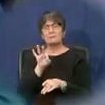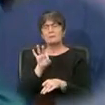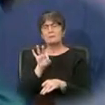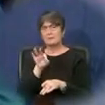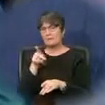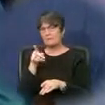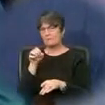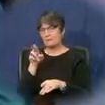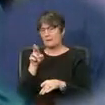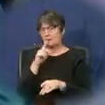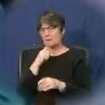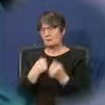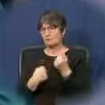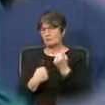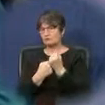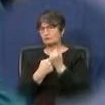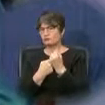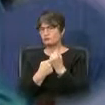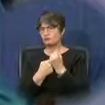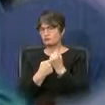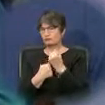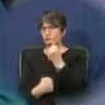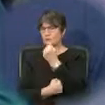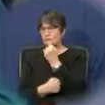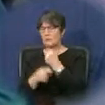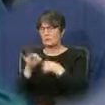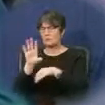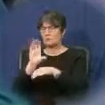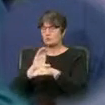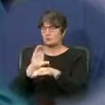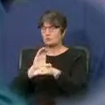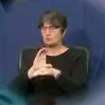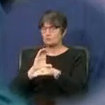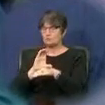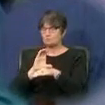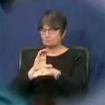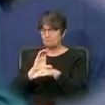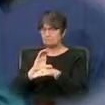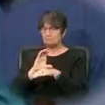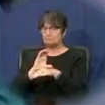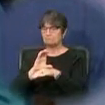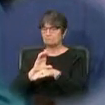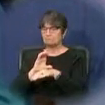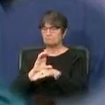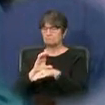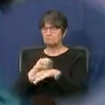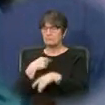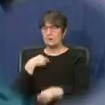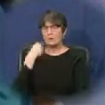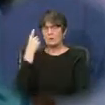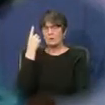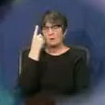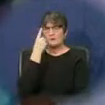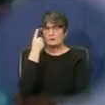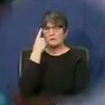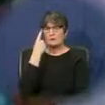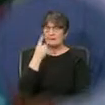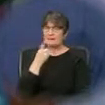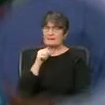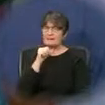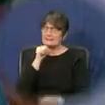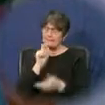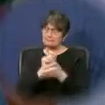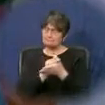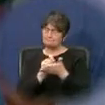rock foundation for the church. And so we can also well just think, because it's not totally recorded,